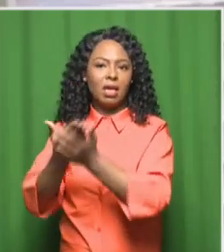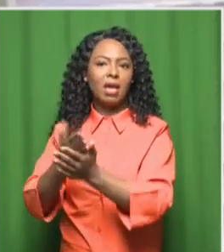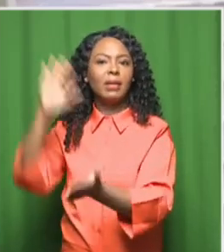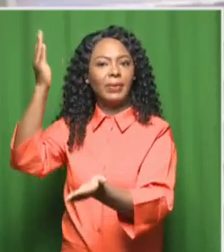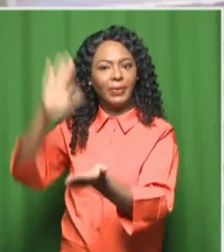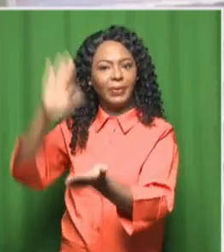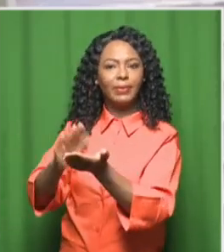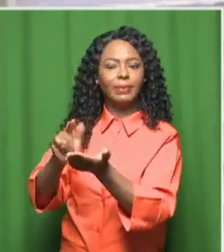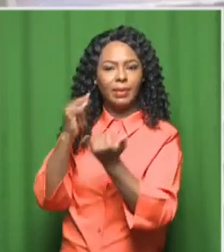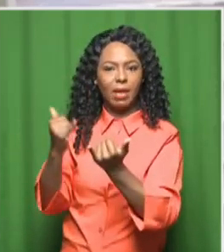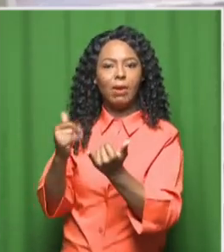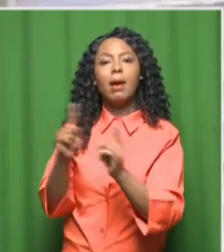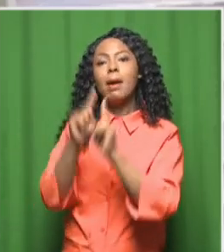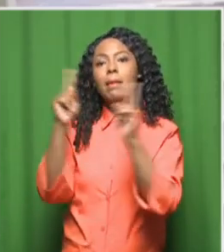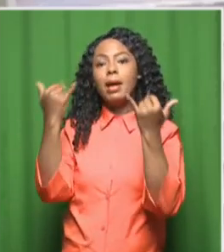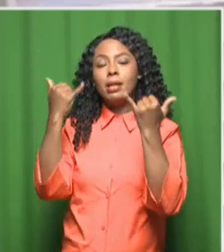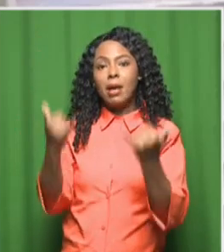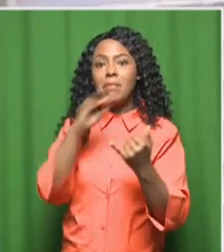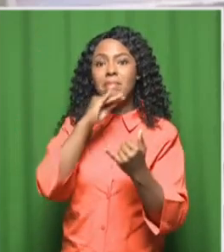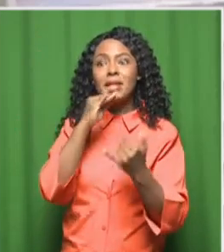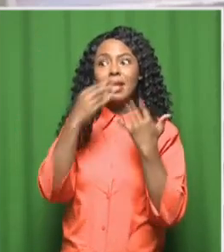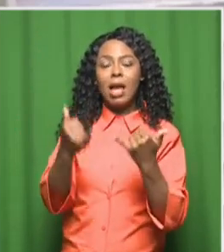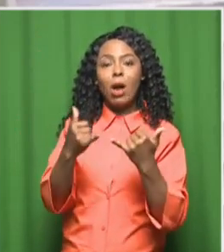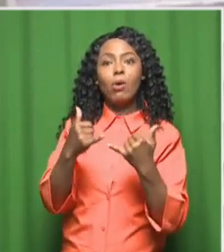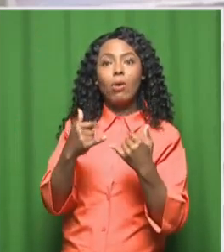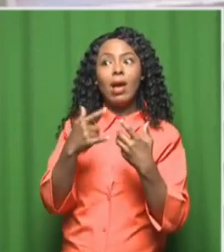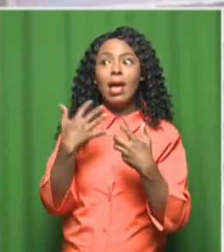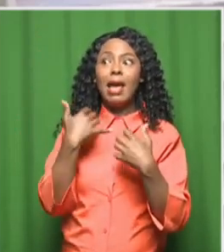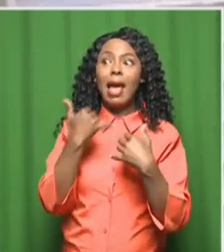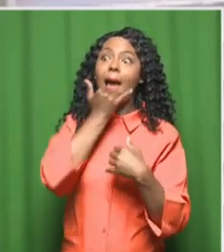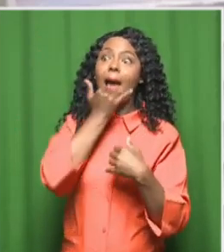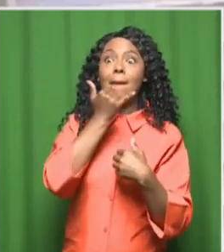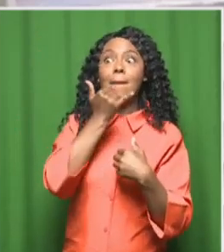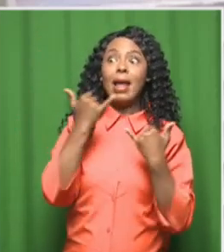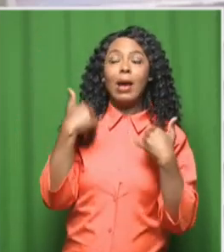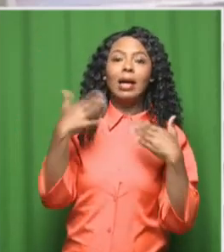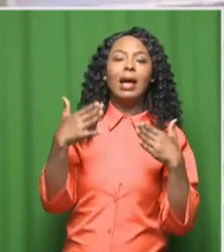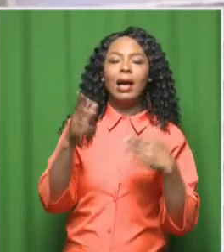in all, we're not looking for massive rate cuts to come through in this cycle.